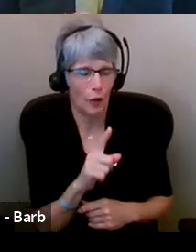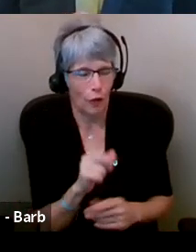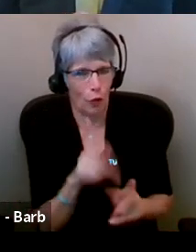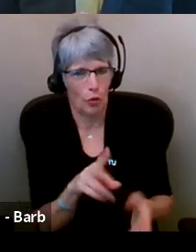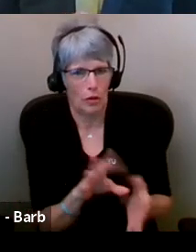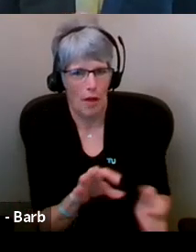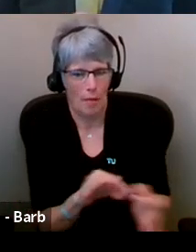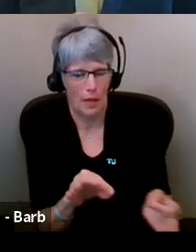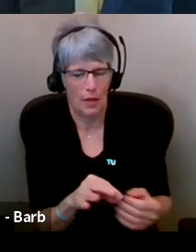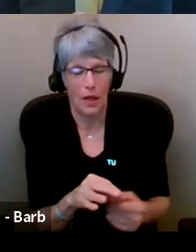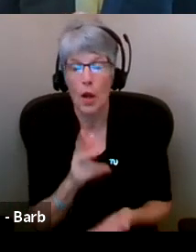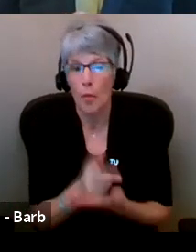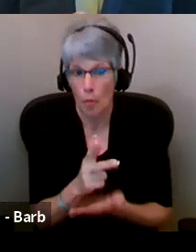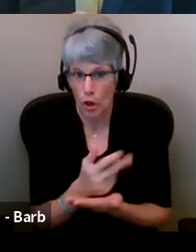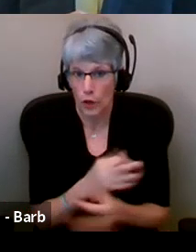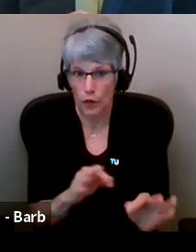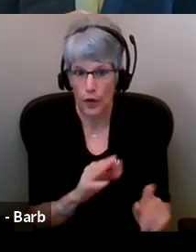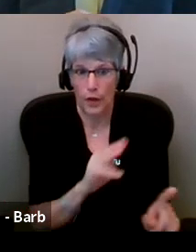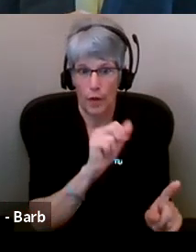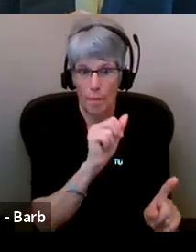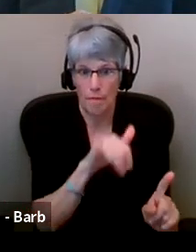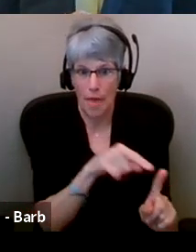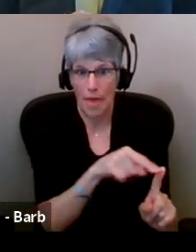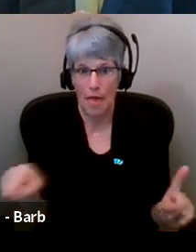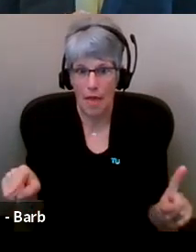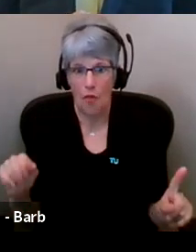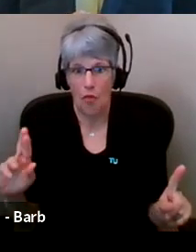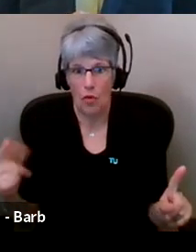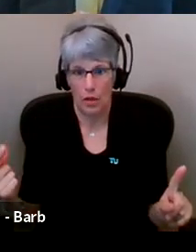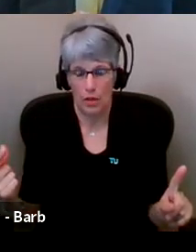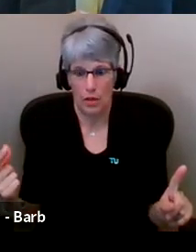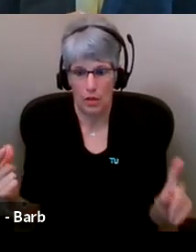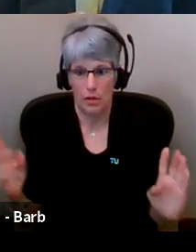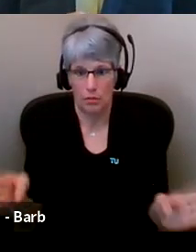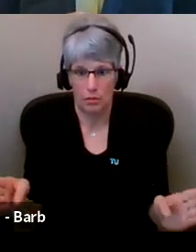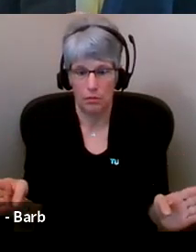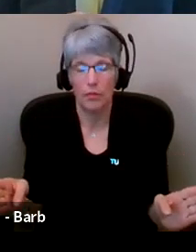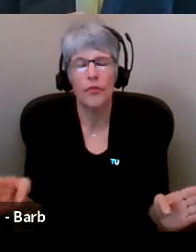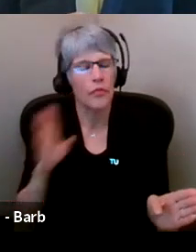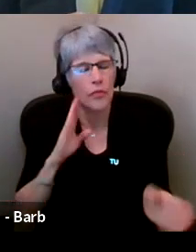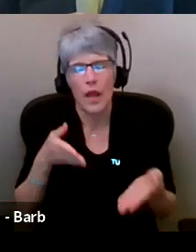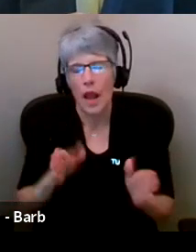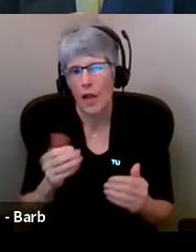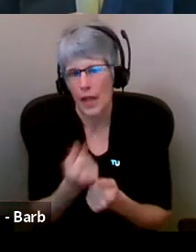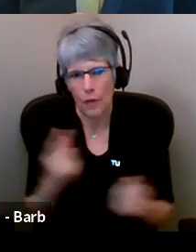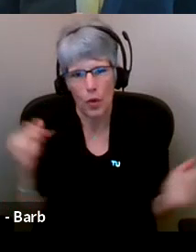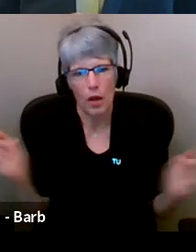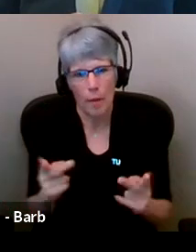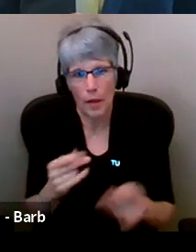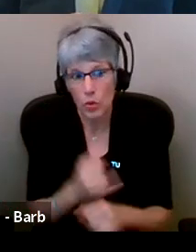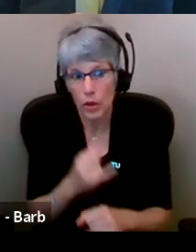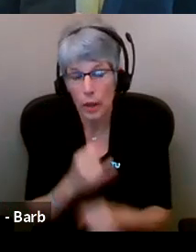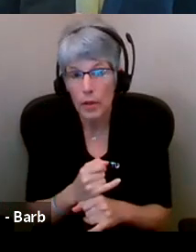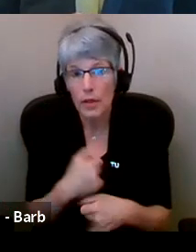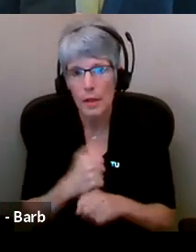The parking is free from May through August. So that is to enable everyone to return to campus and make it a